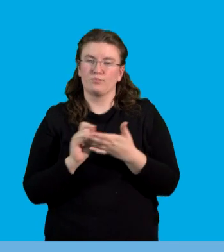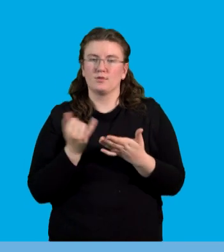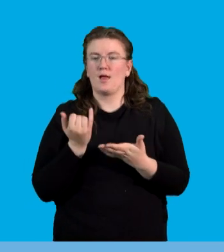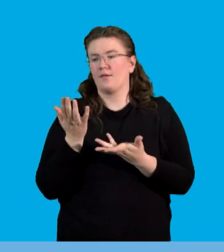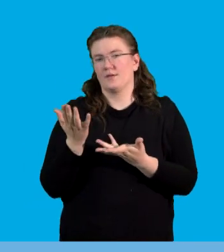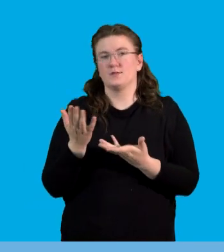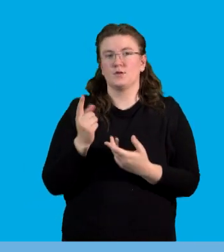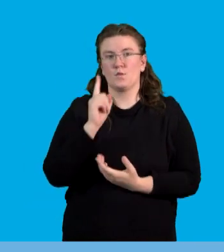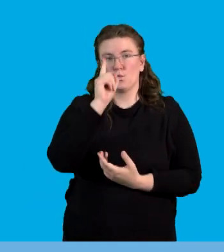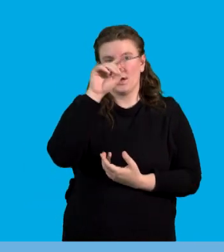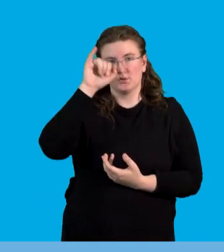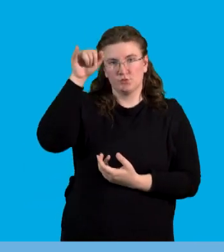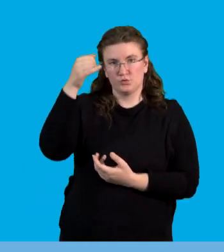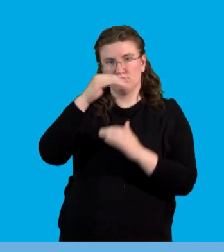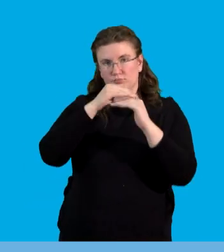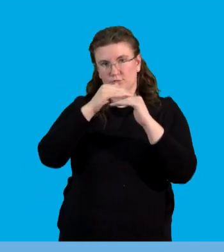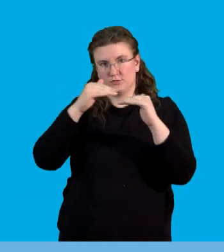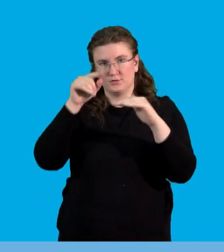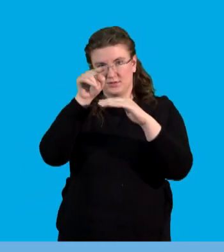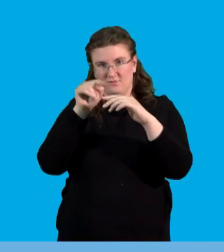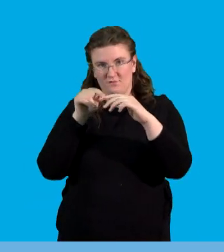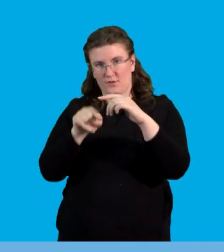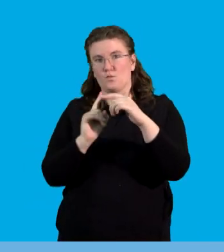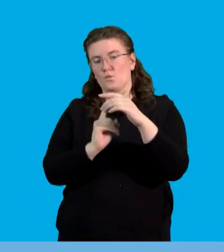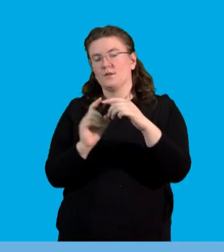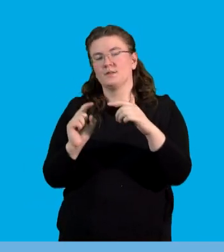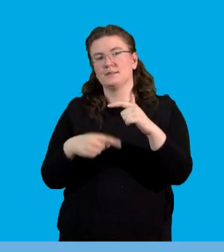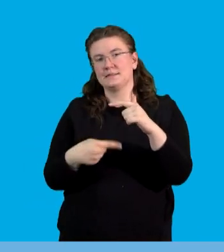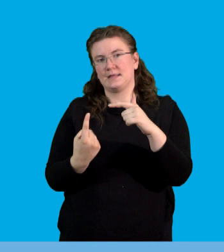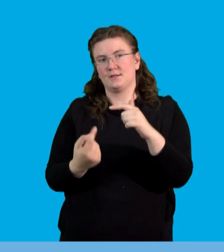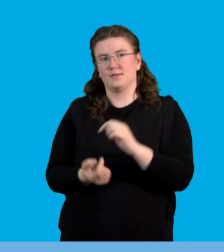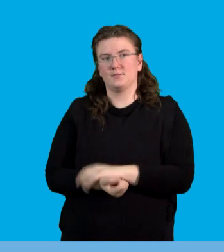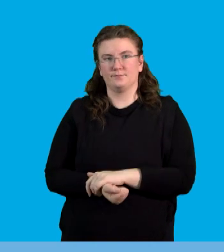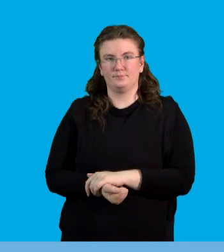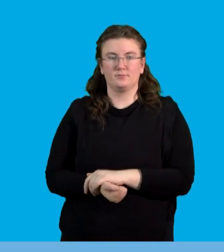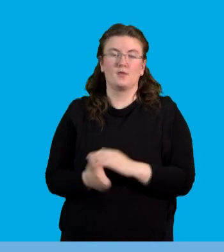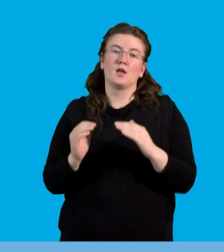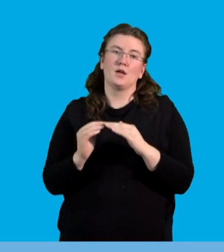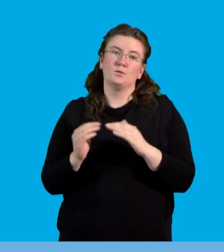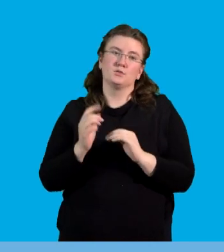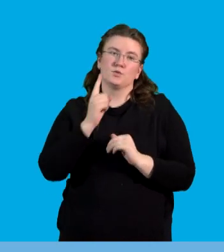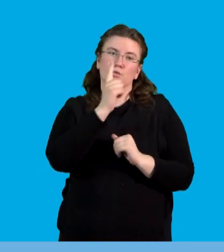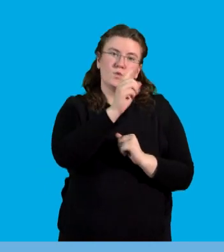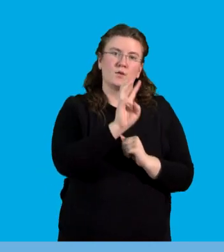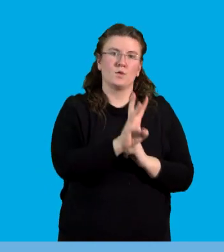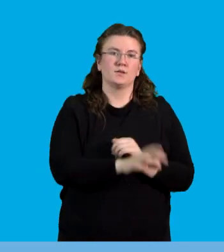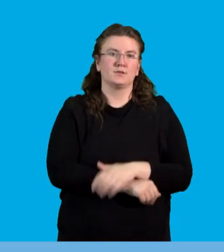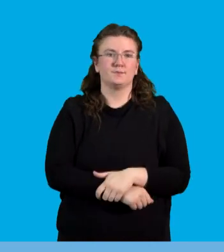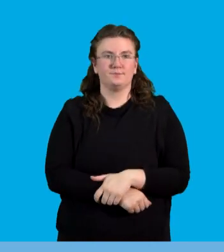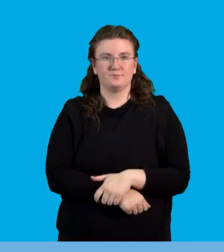that is equal to your 1 watt. So 1 joule over 1 second is equals to your 1